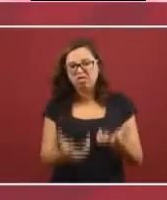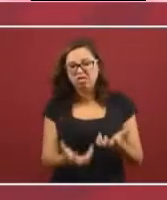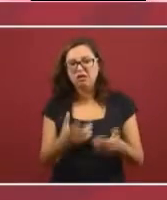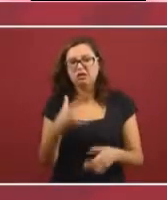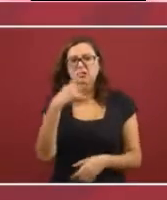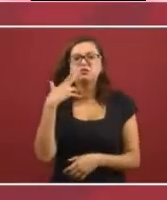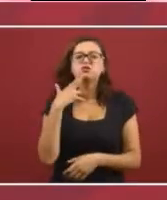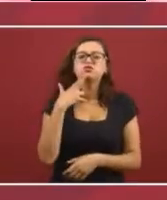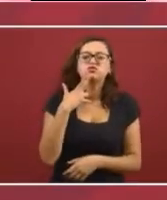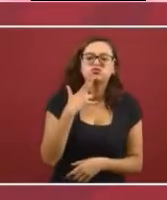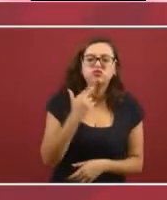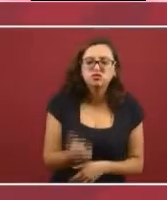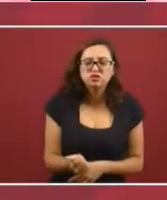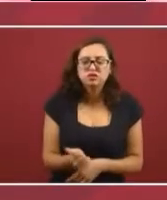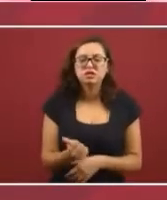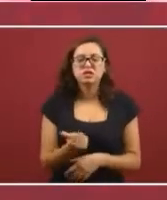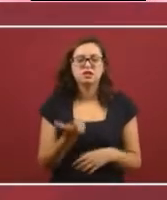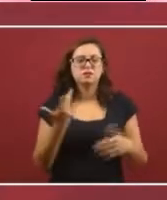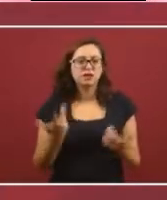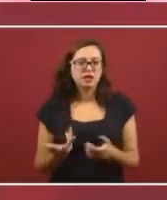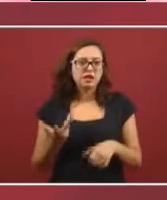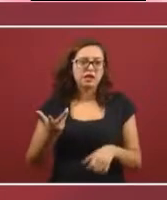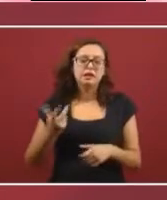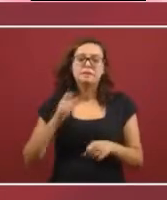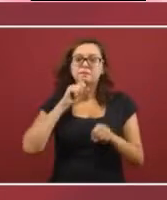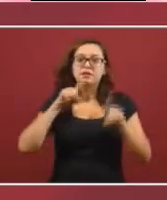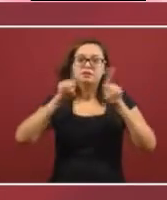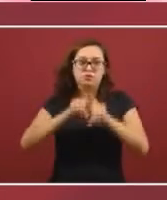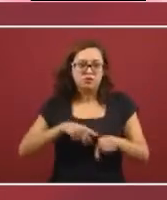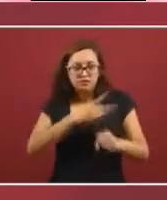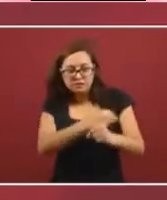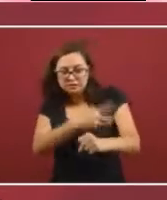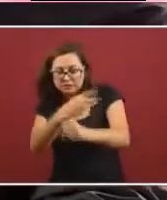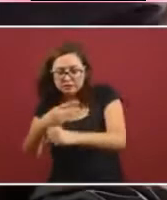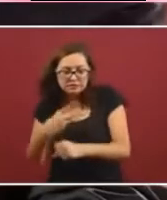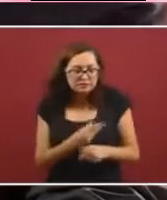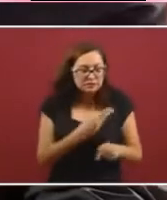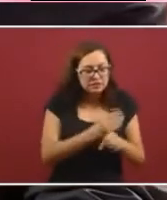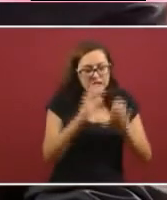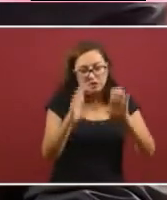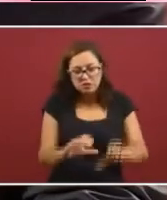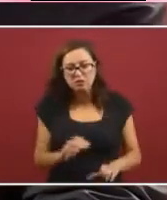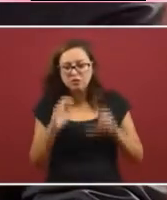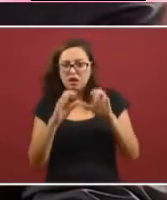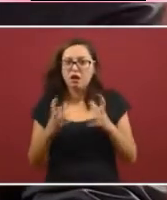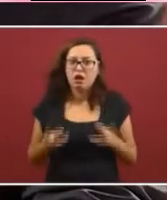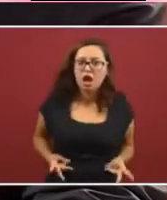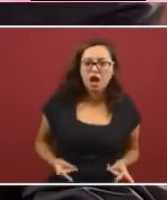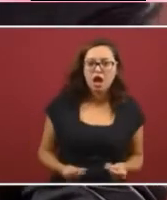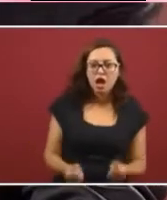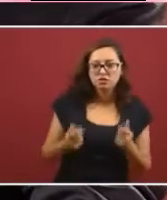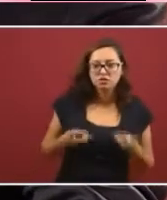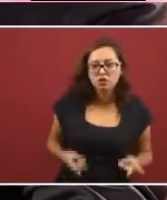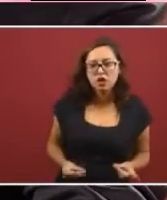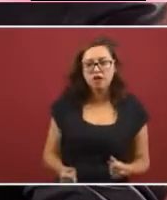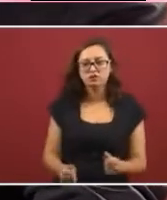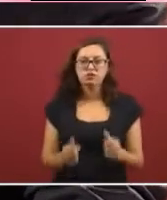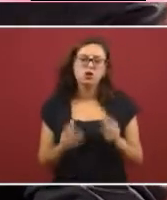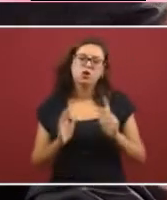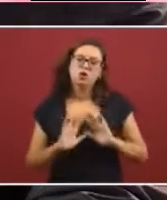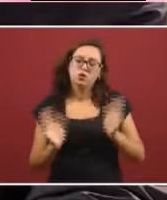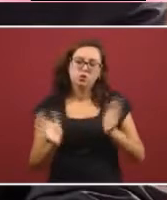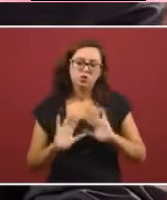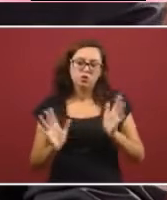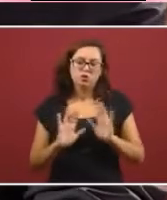so they won't be wasted during the management, en la conservación, in the conservation. Entonces, para eso es